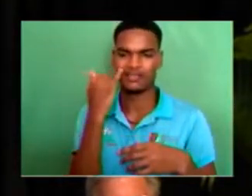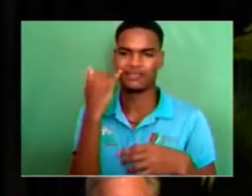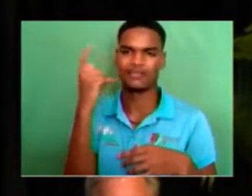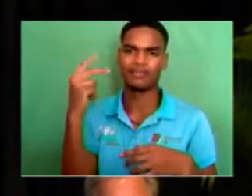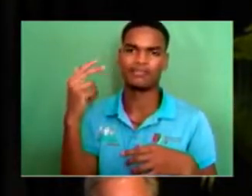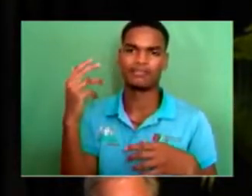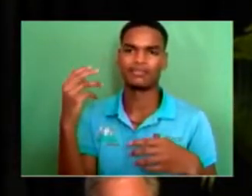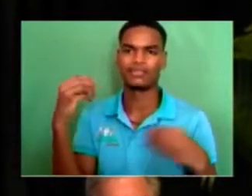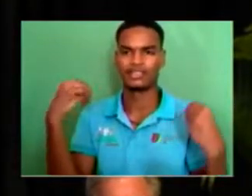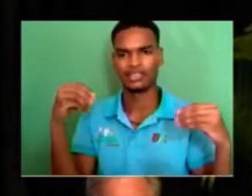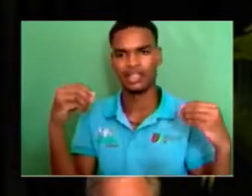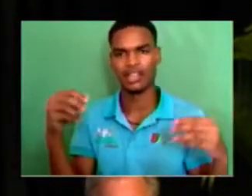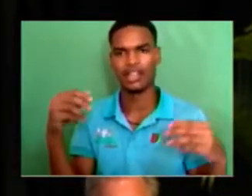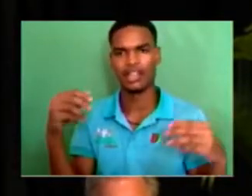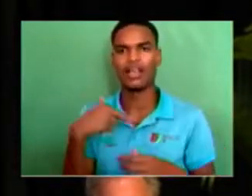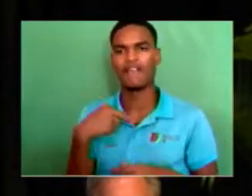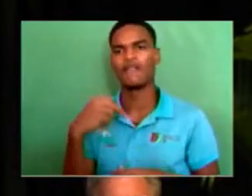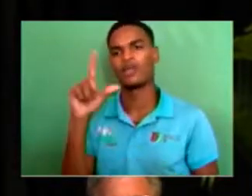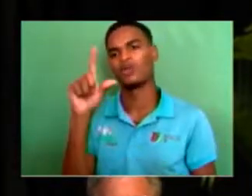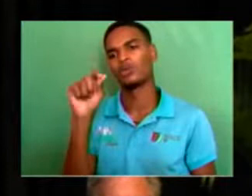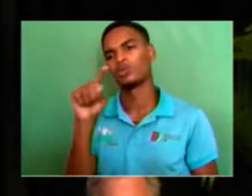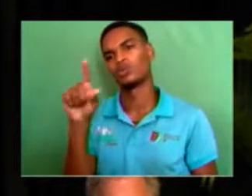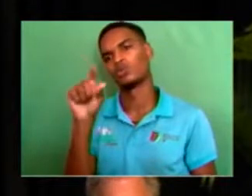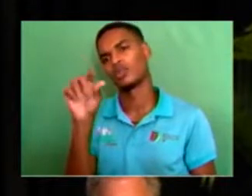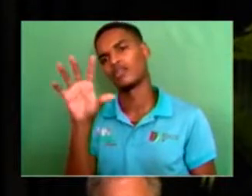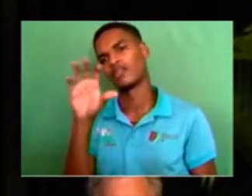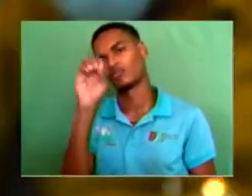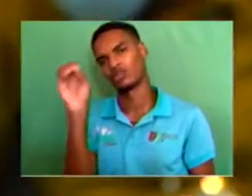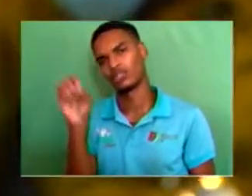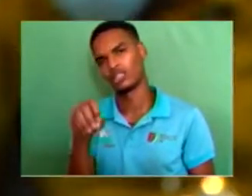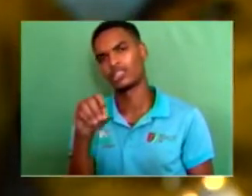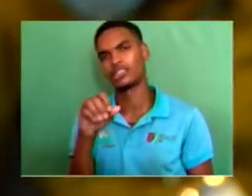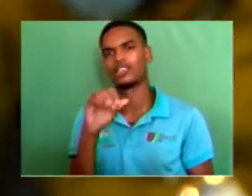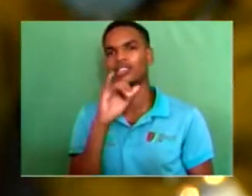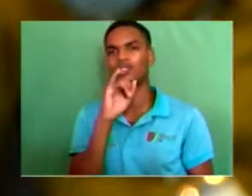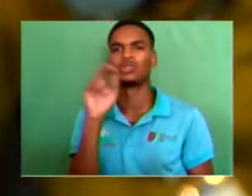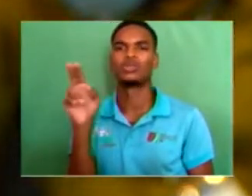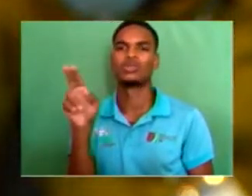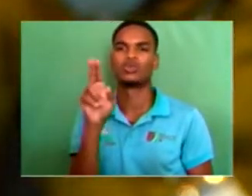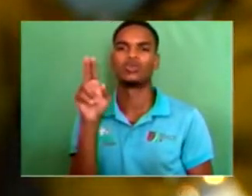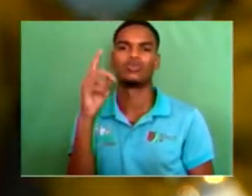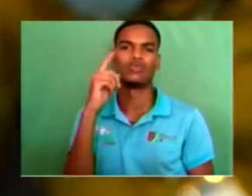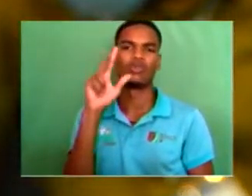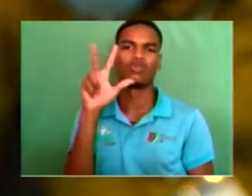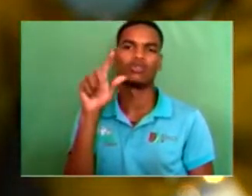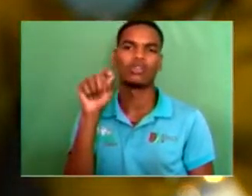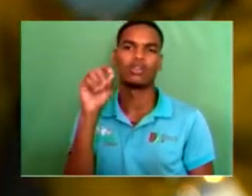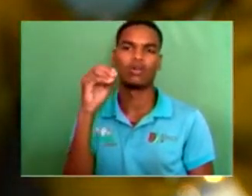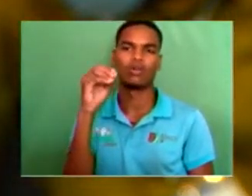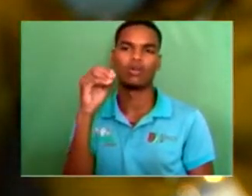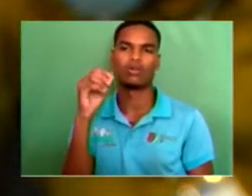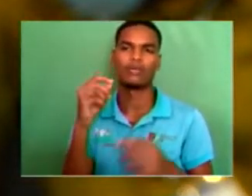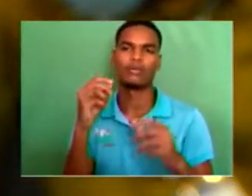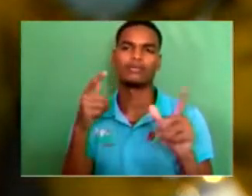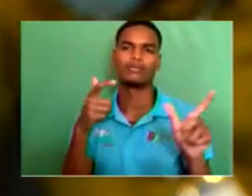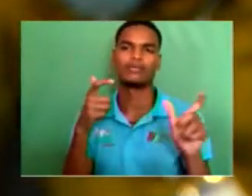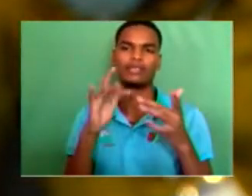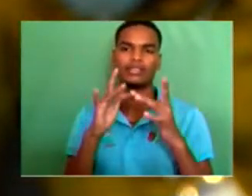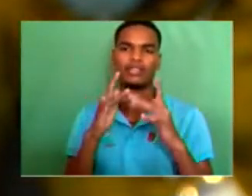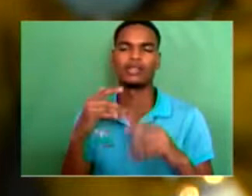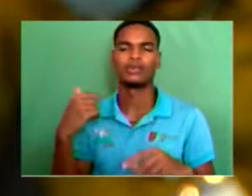20 to 25% of the bandwidth is used for 3.0 because we are simulcasting 1.0 on our existing